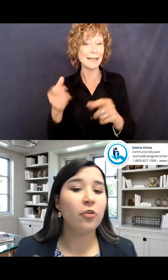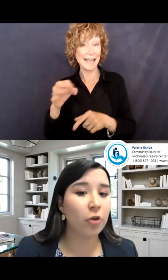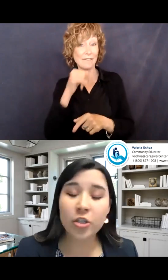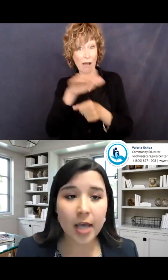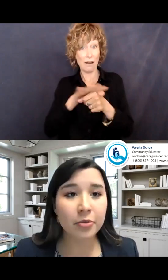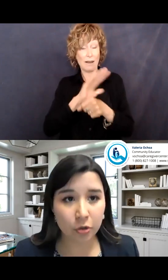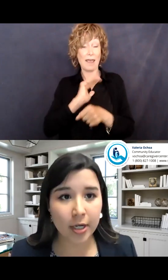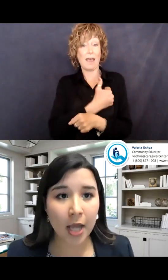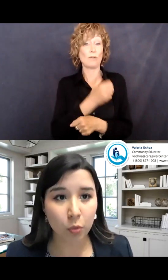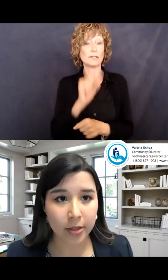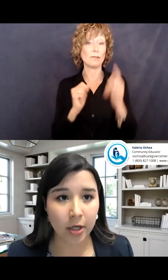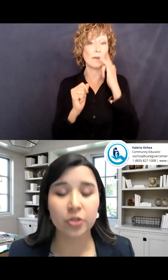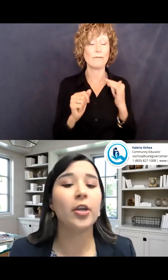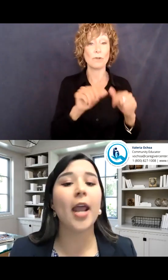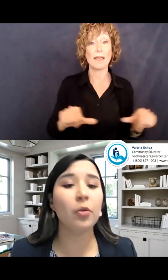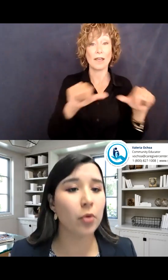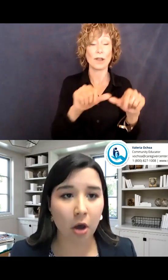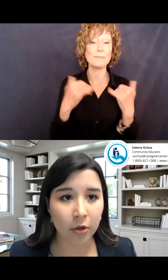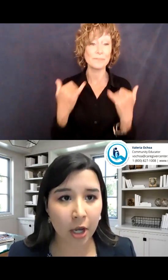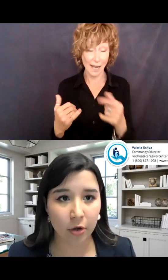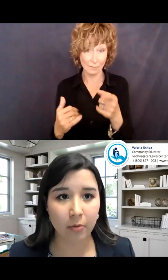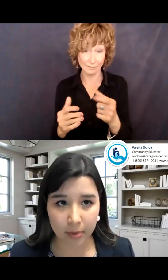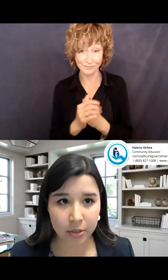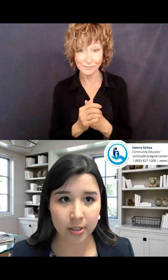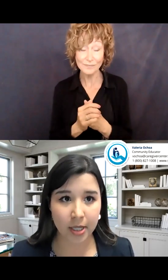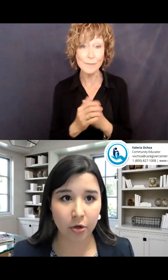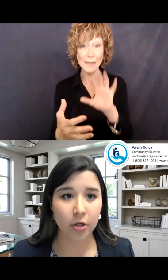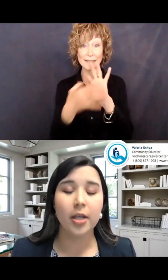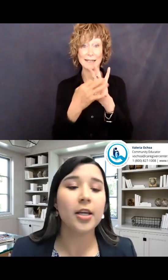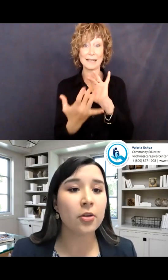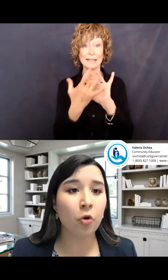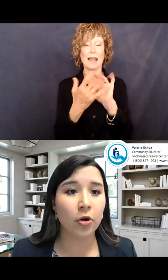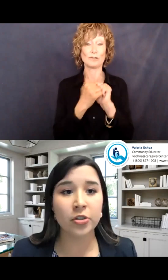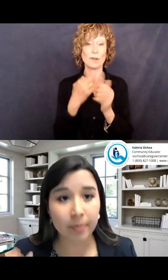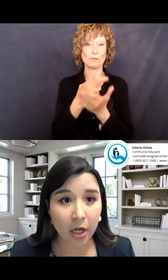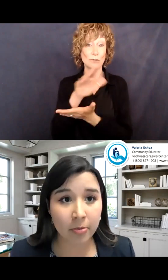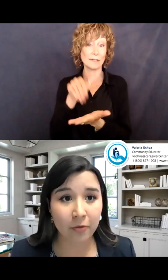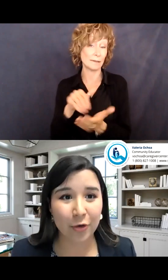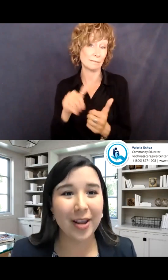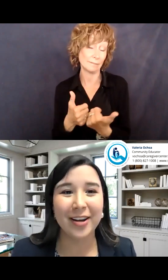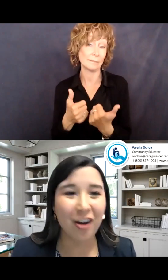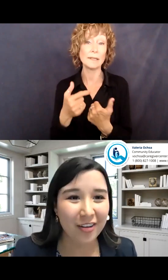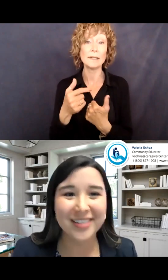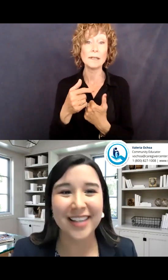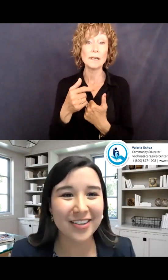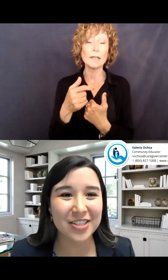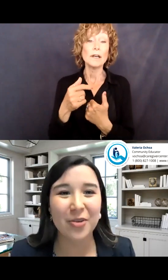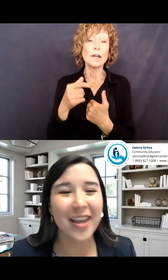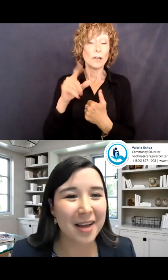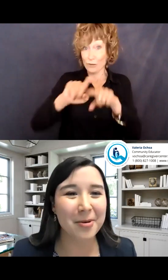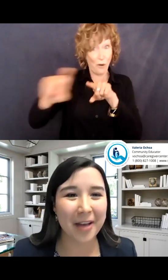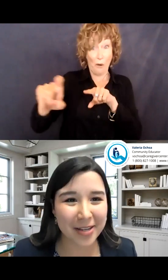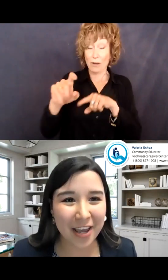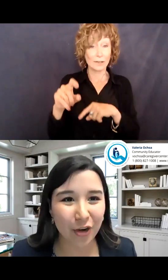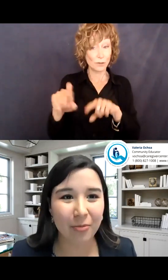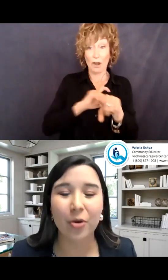Now, the first step to connect with us, to connect with all the Caregiver Resource Center, is of course to pick up the phone and call us, let us know, hey,